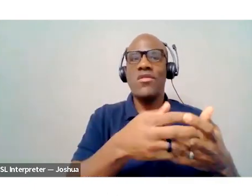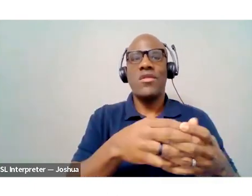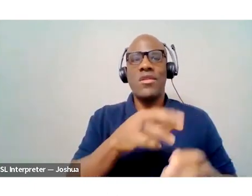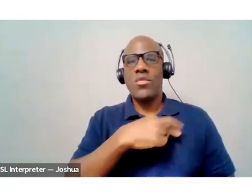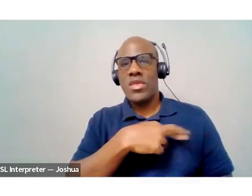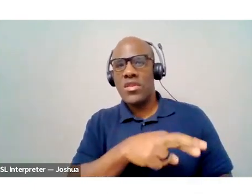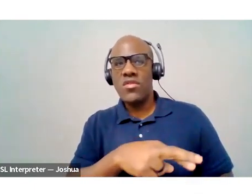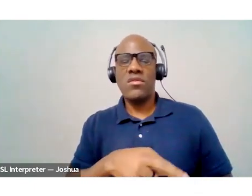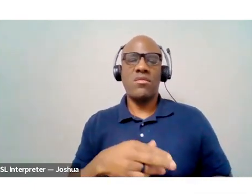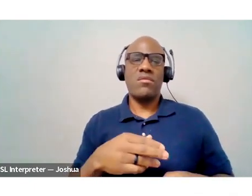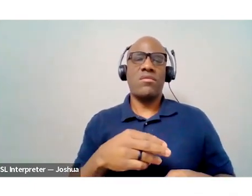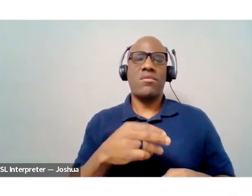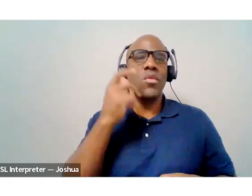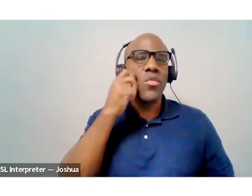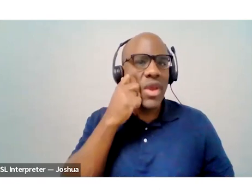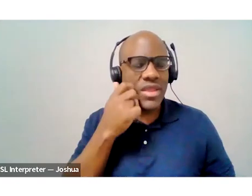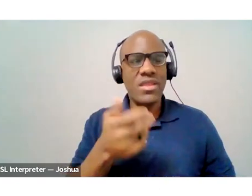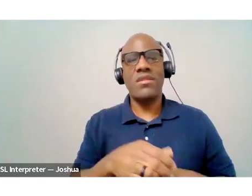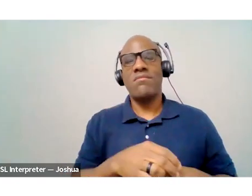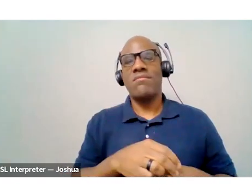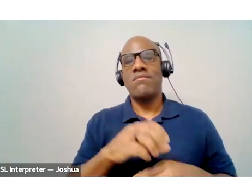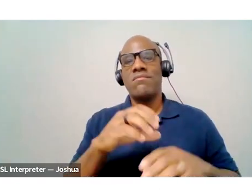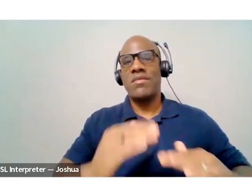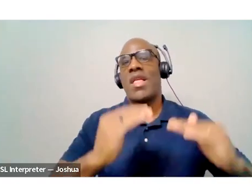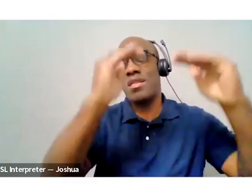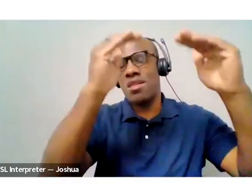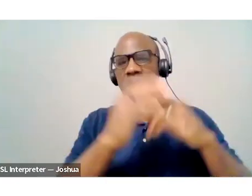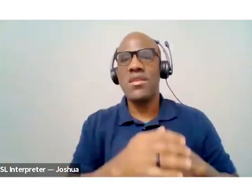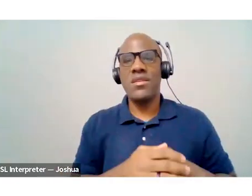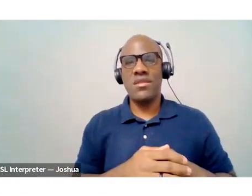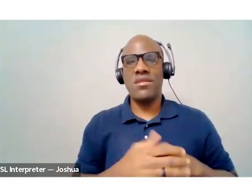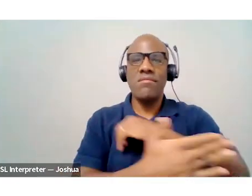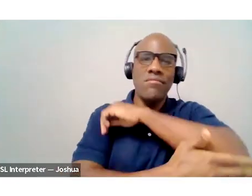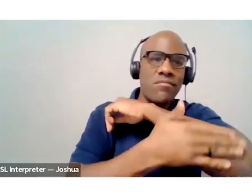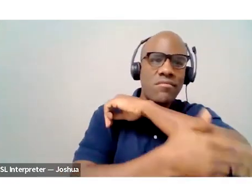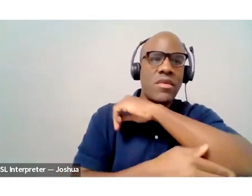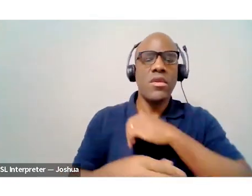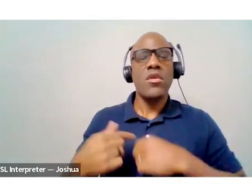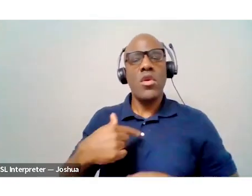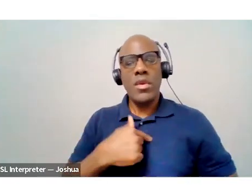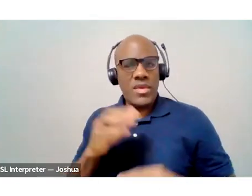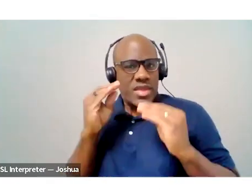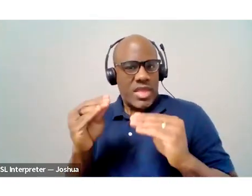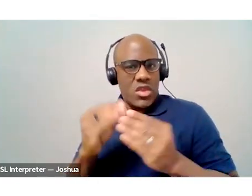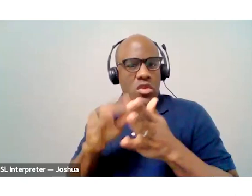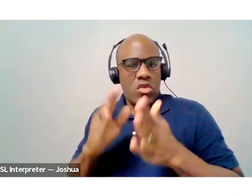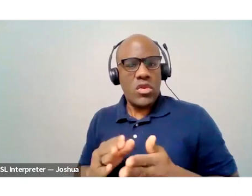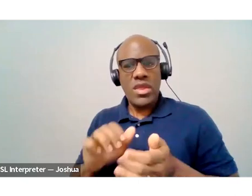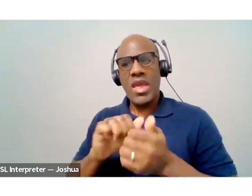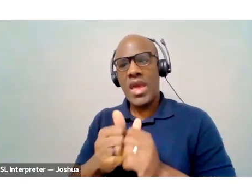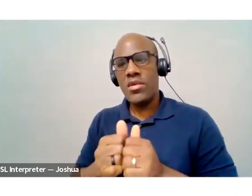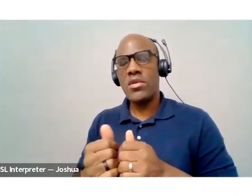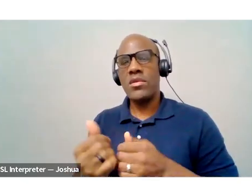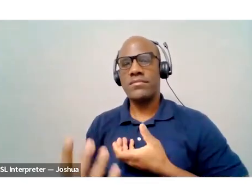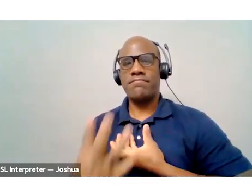offered them this critical thinking apparatus to engage TV and film. through, again, ethnicity and